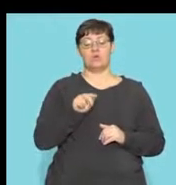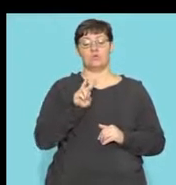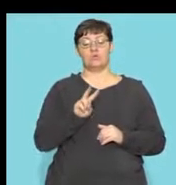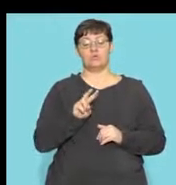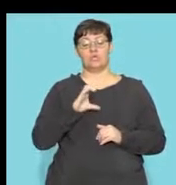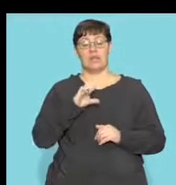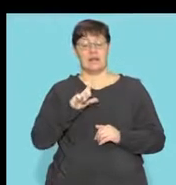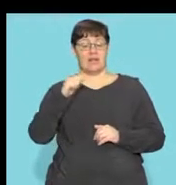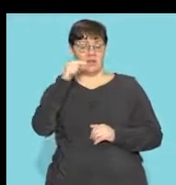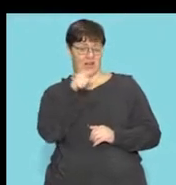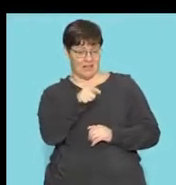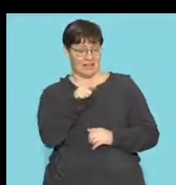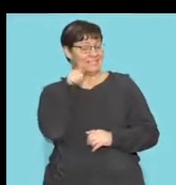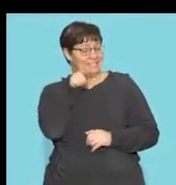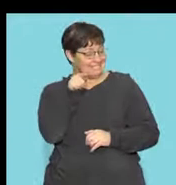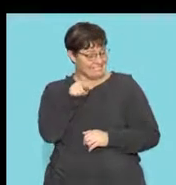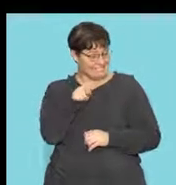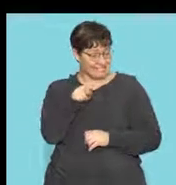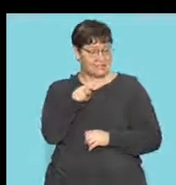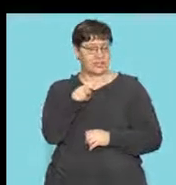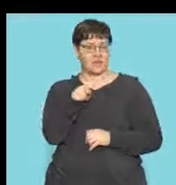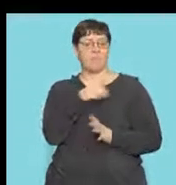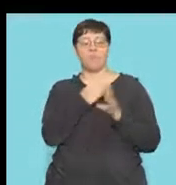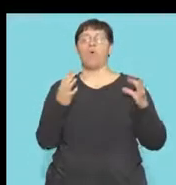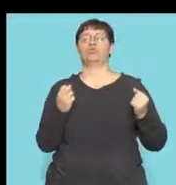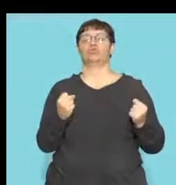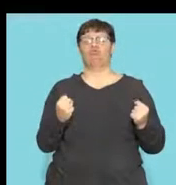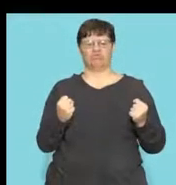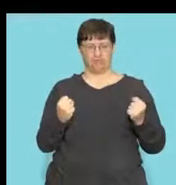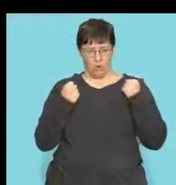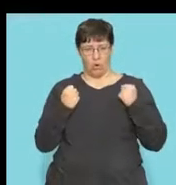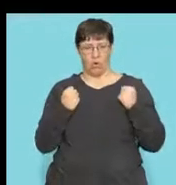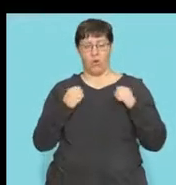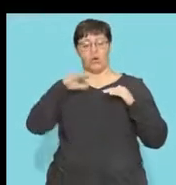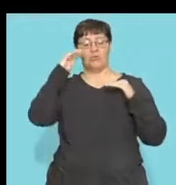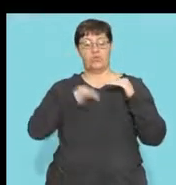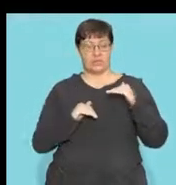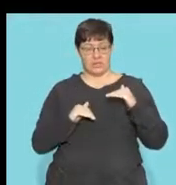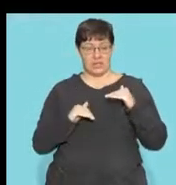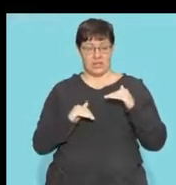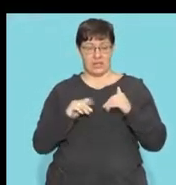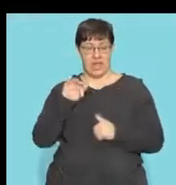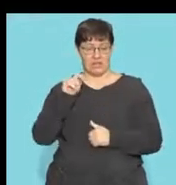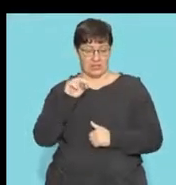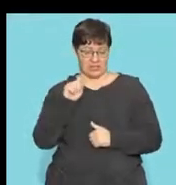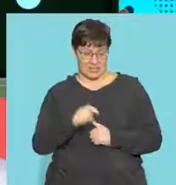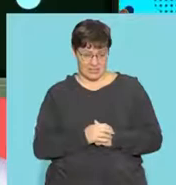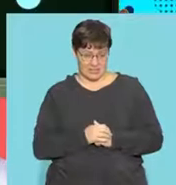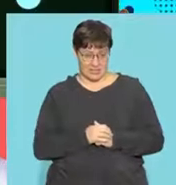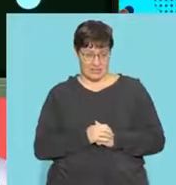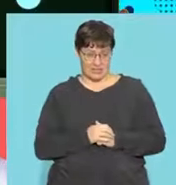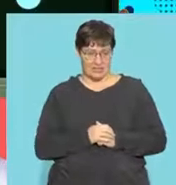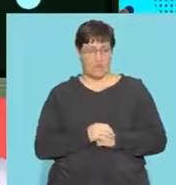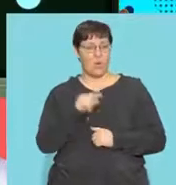and there's the chloride ions. The chloride ions are the strongest reducing agent.